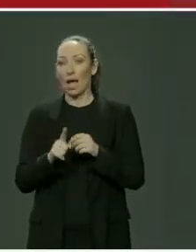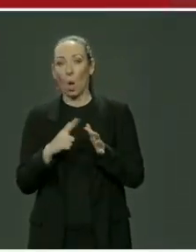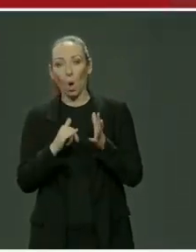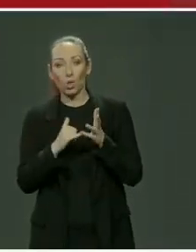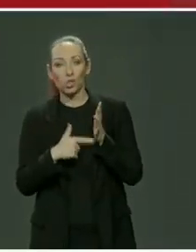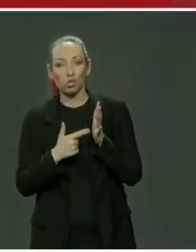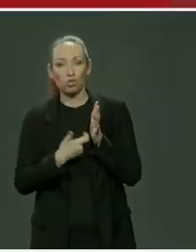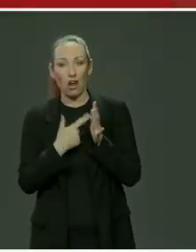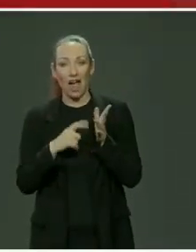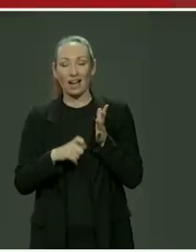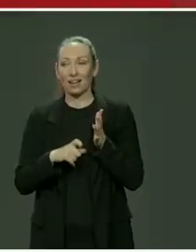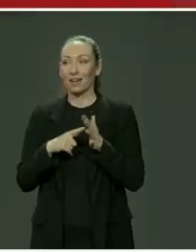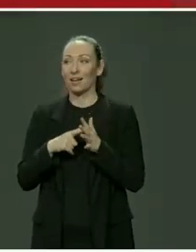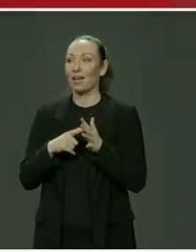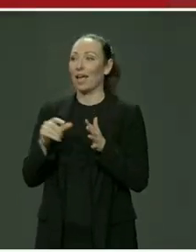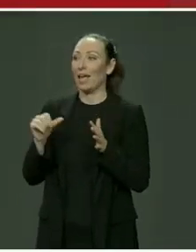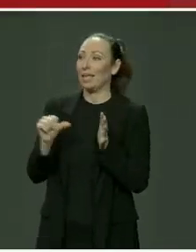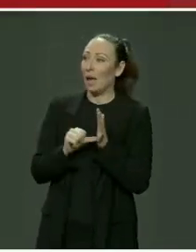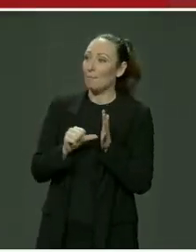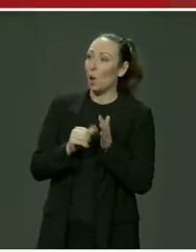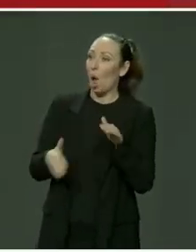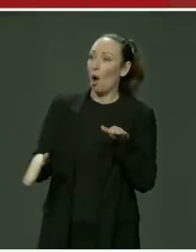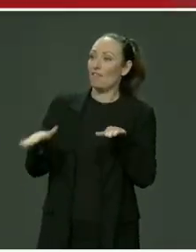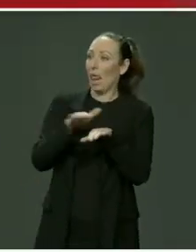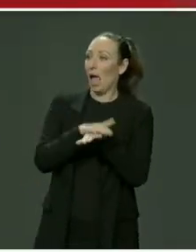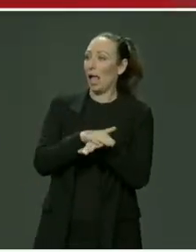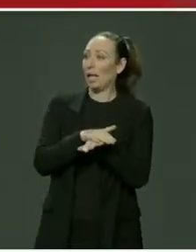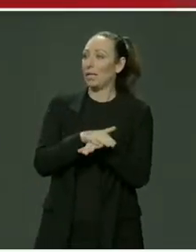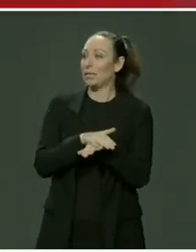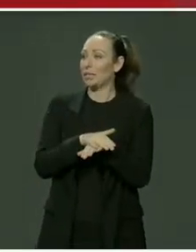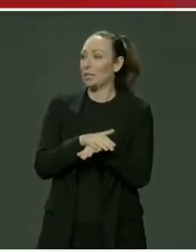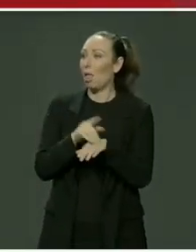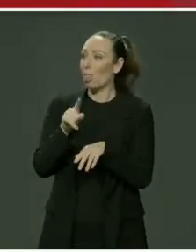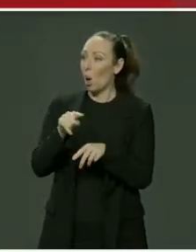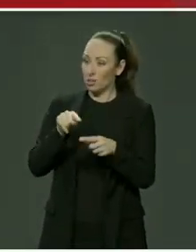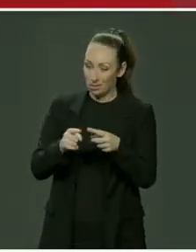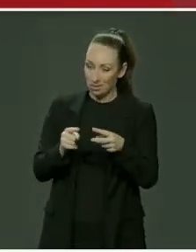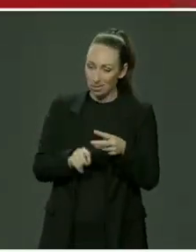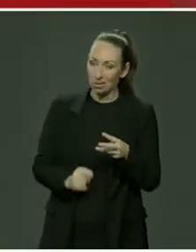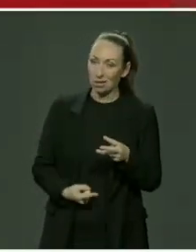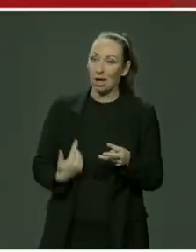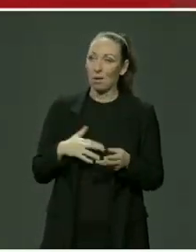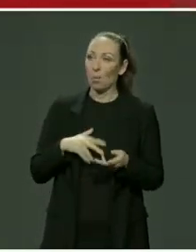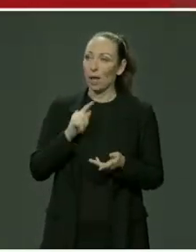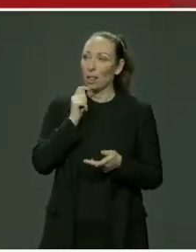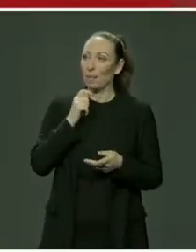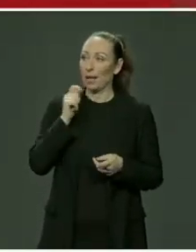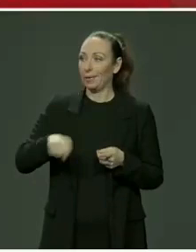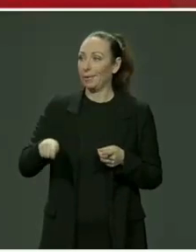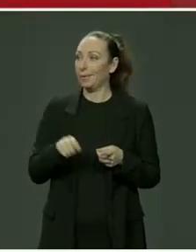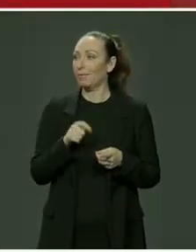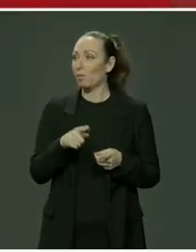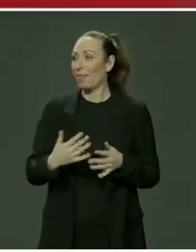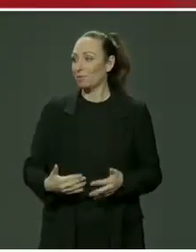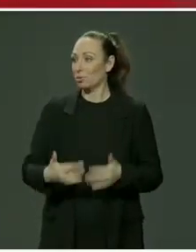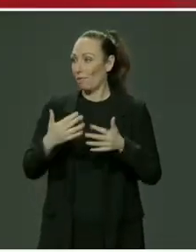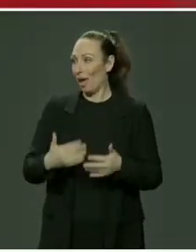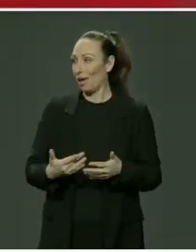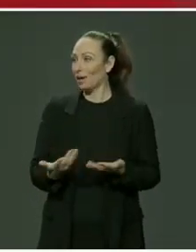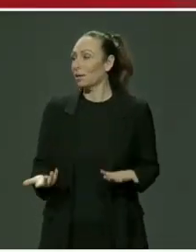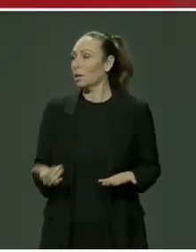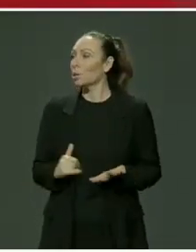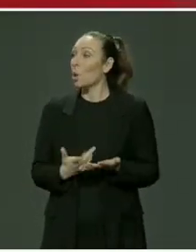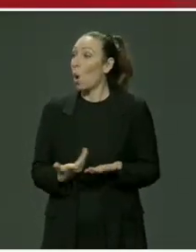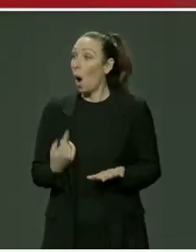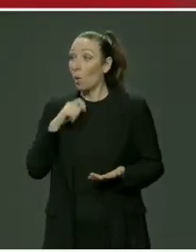overlays. The APRA EU still exists, so they mark us down rightly in those type of surveys. But I will